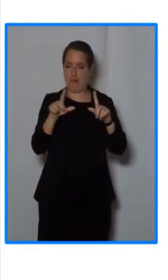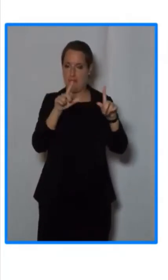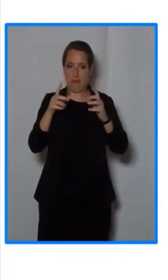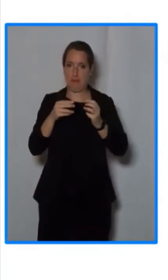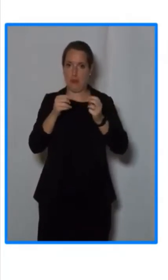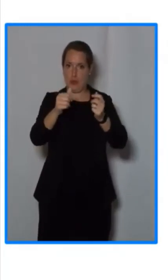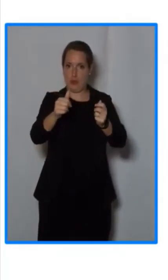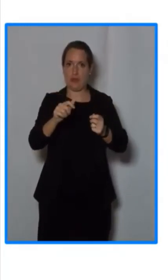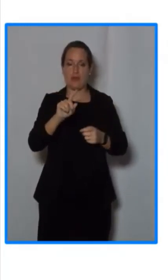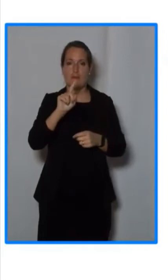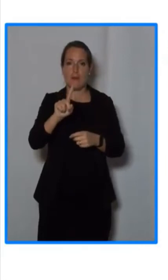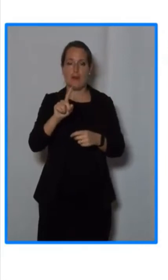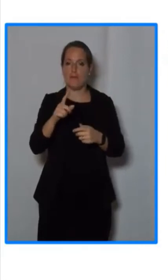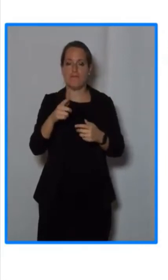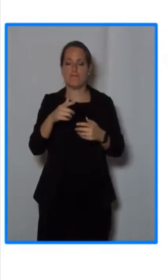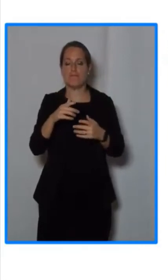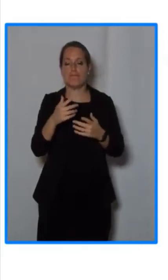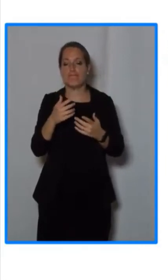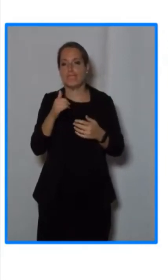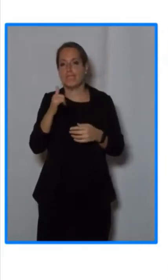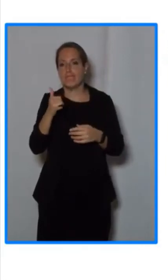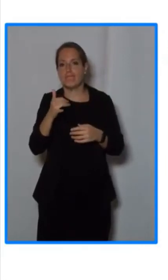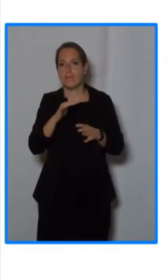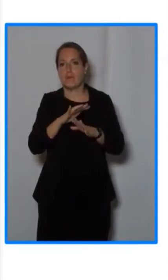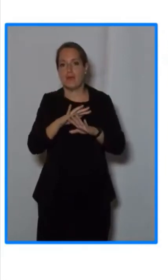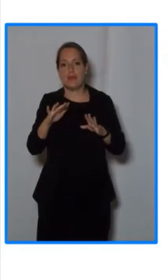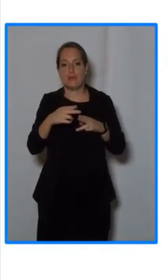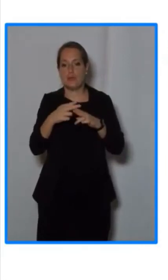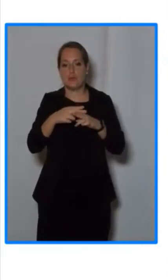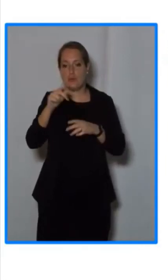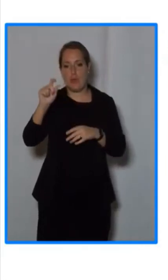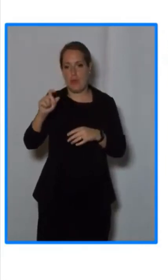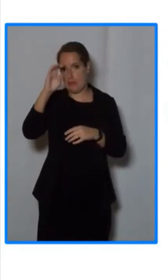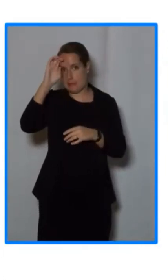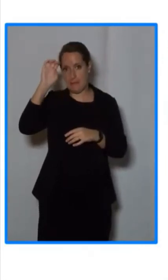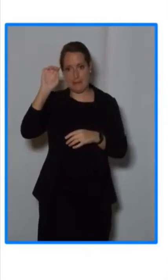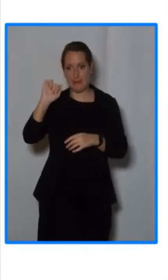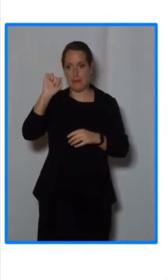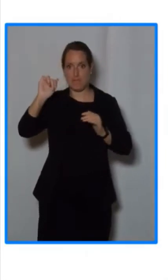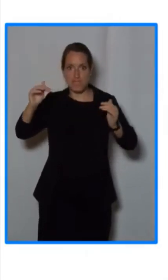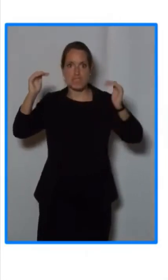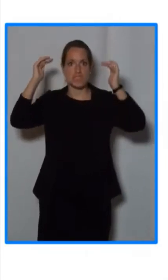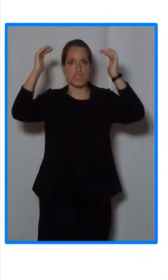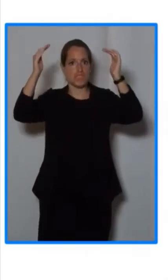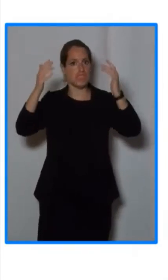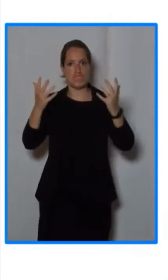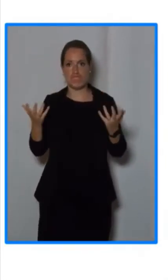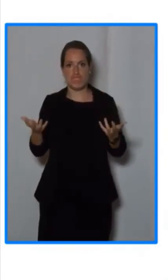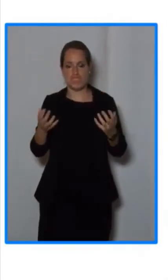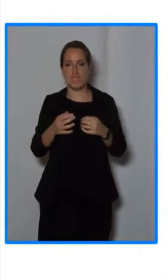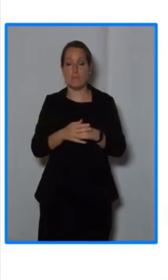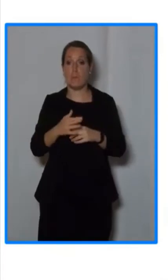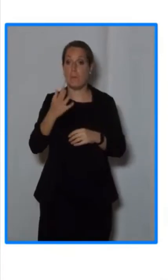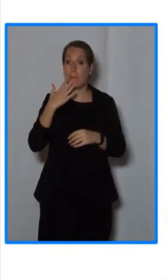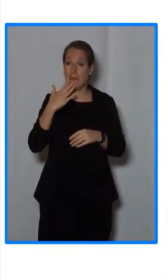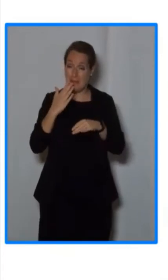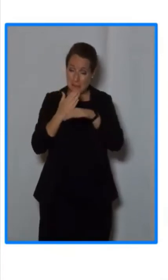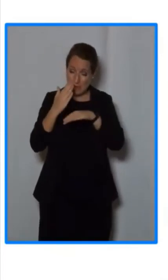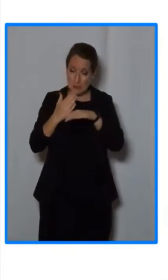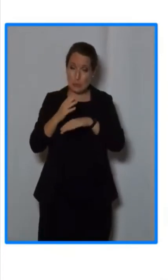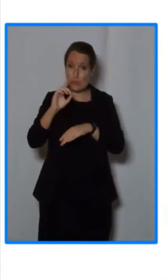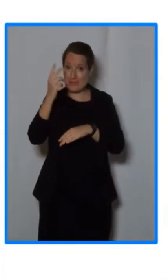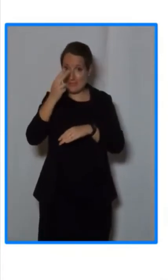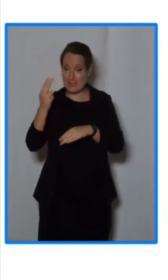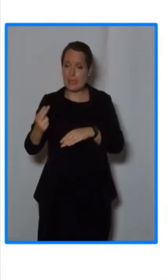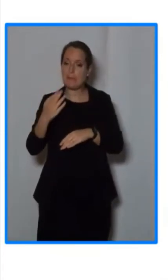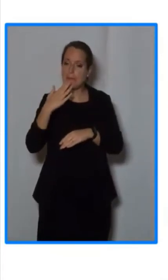never be excellent. So thinking about accessibility should start already in early design when you make decisions on, like,